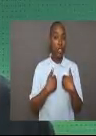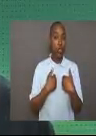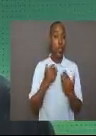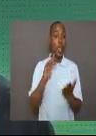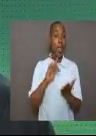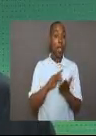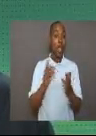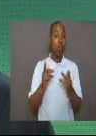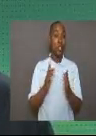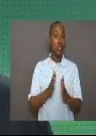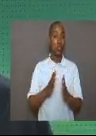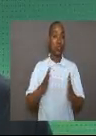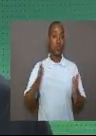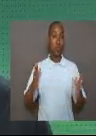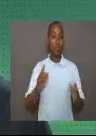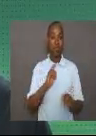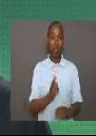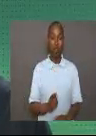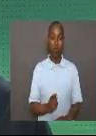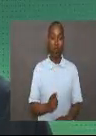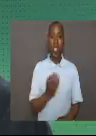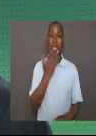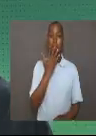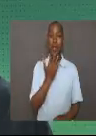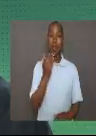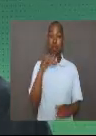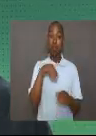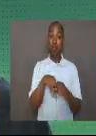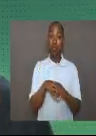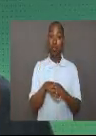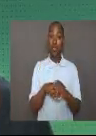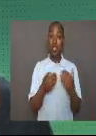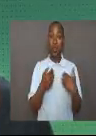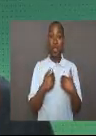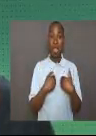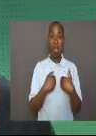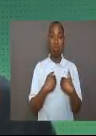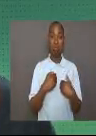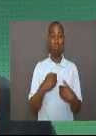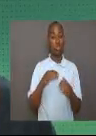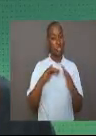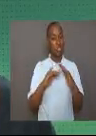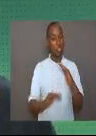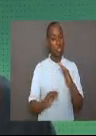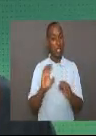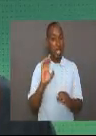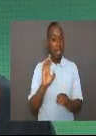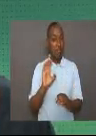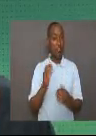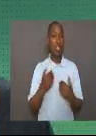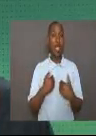cavity. The blood in veins is under less pressure than in